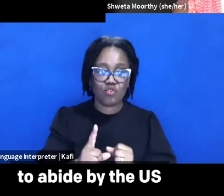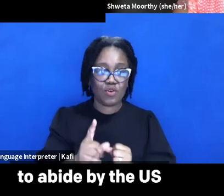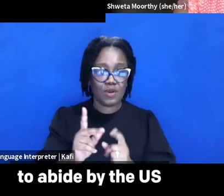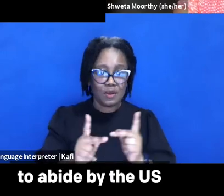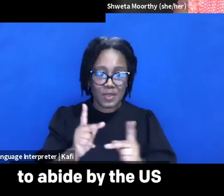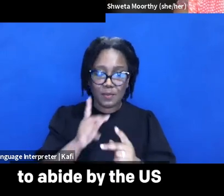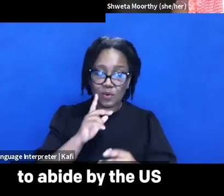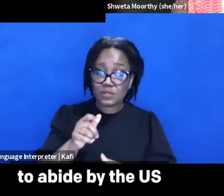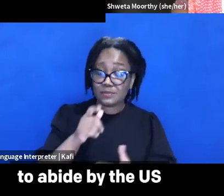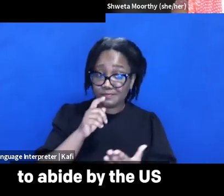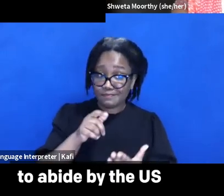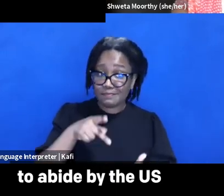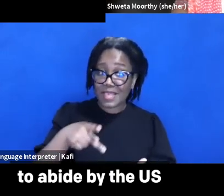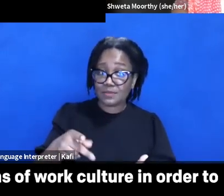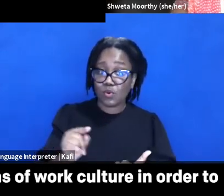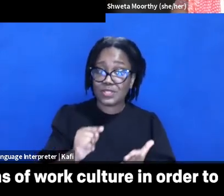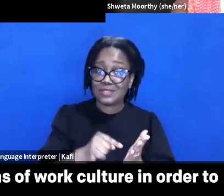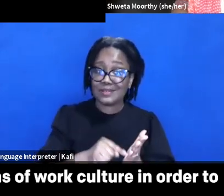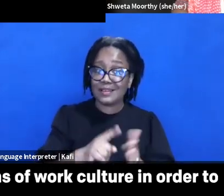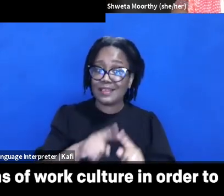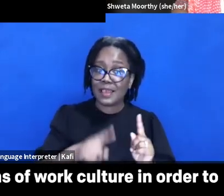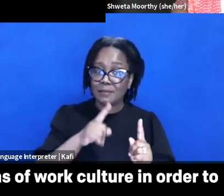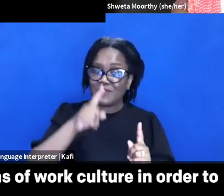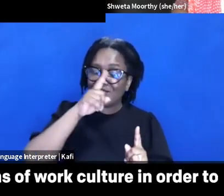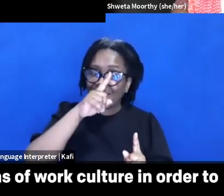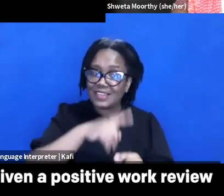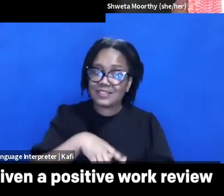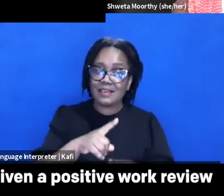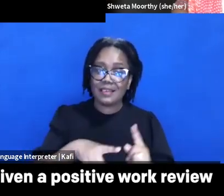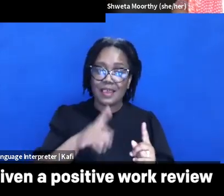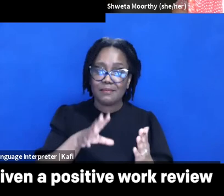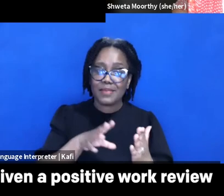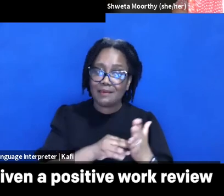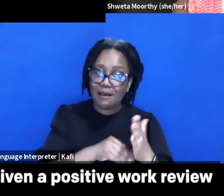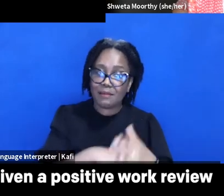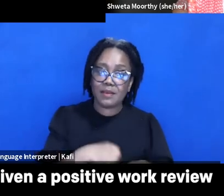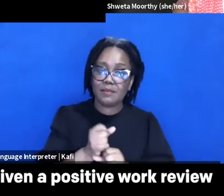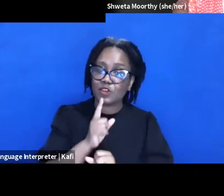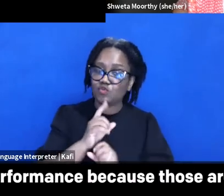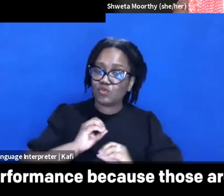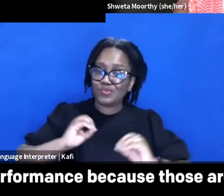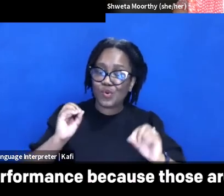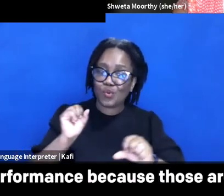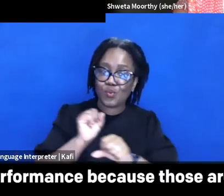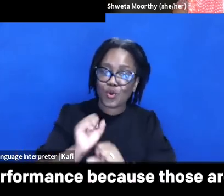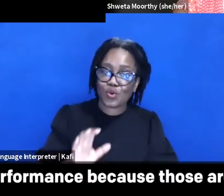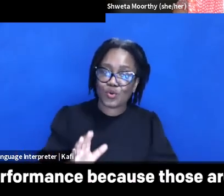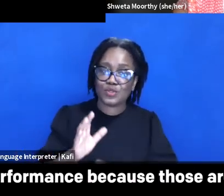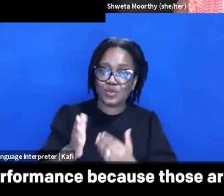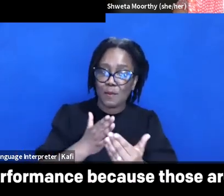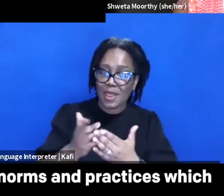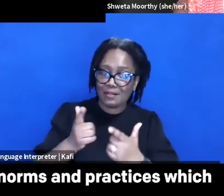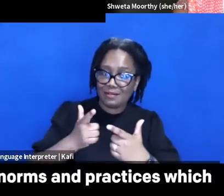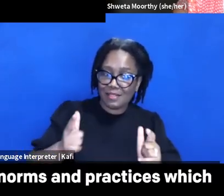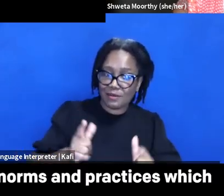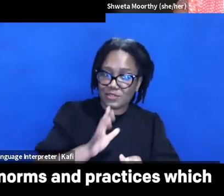to abide by the US norms of work culture in order to be given a positive work review and performance, because those